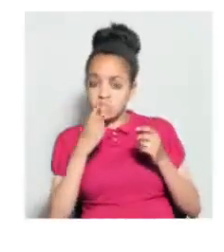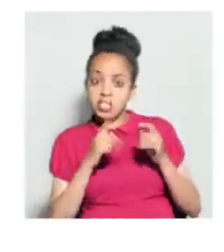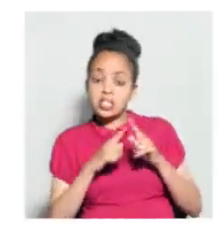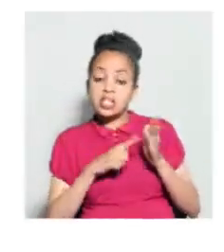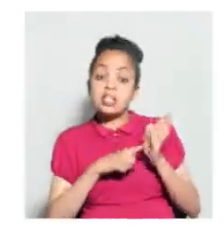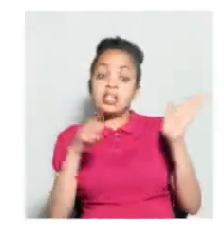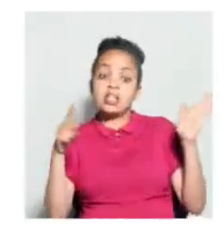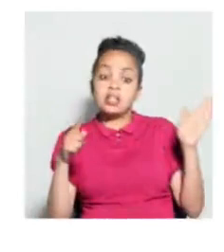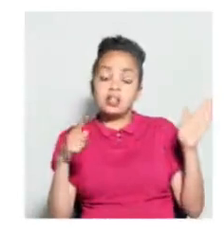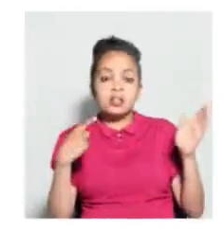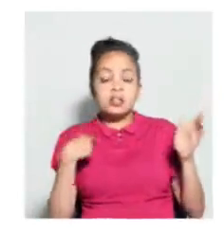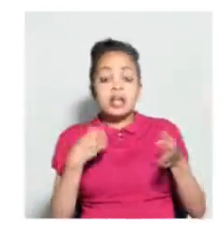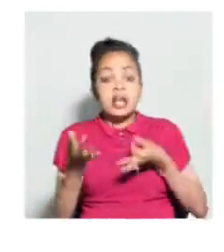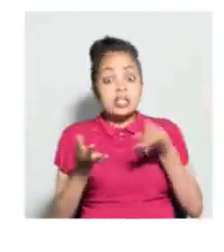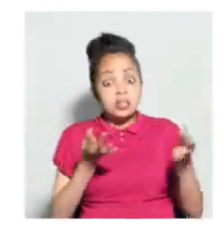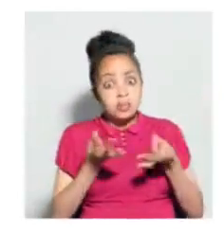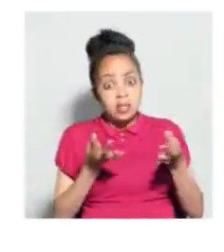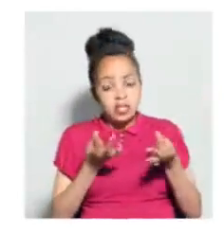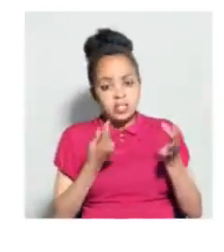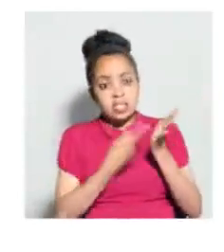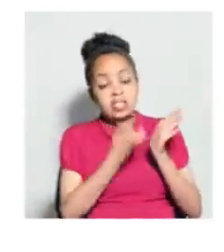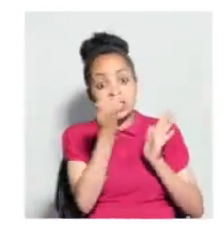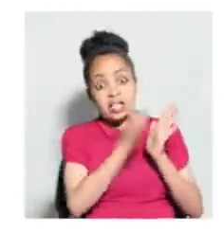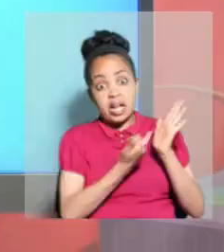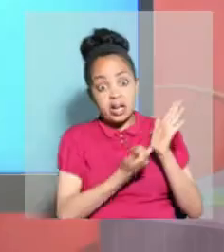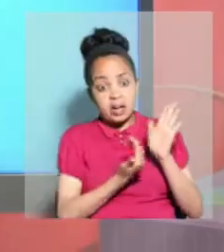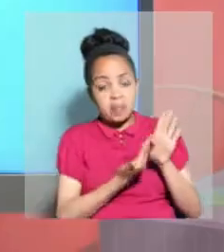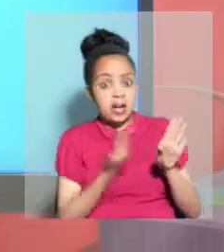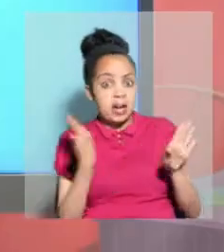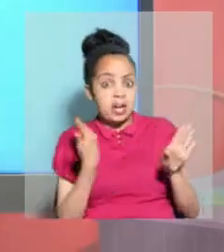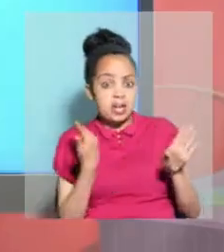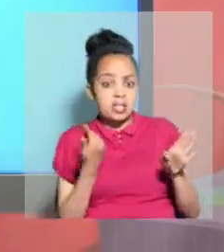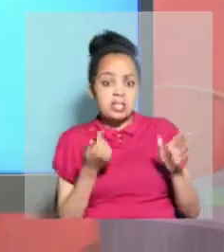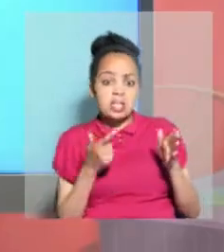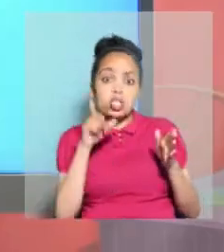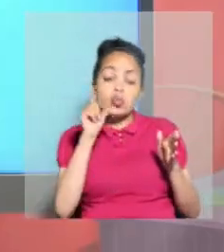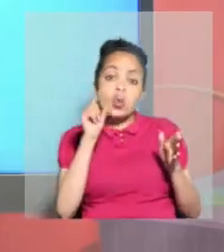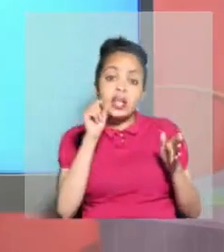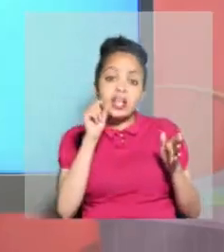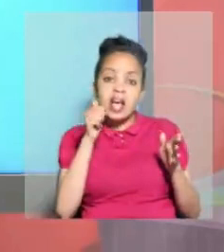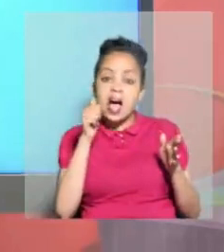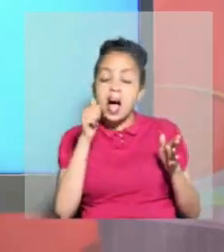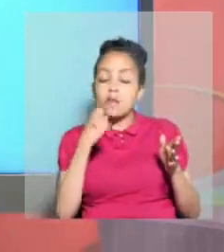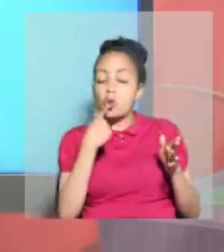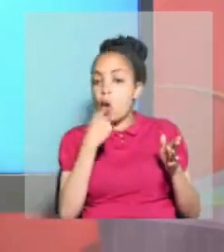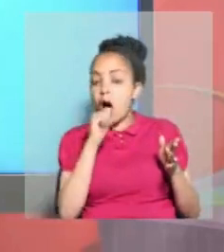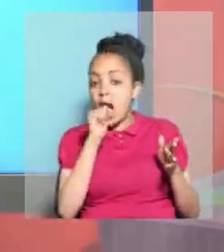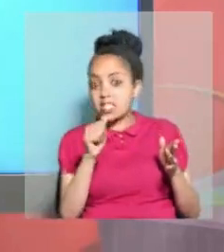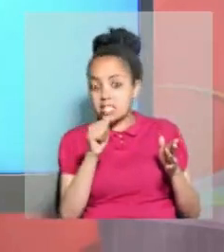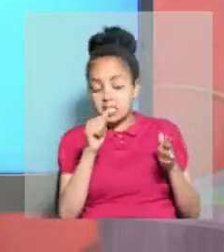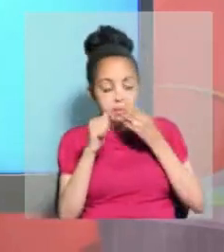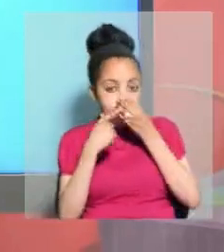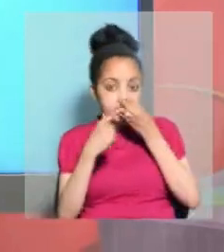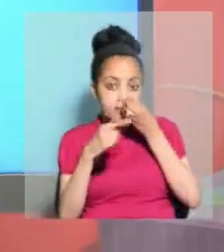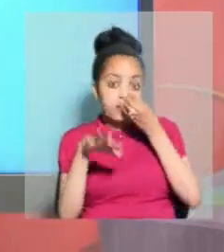of what I am explaining for you on the diagram earlier. There are 20 amino acids that is found in our body, which